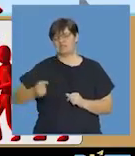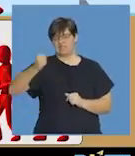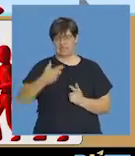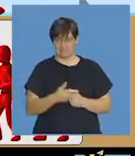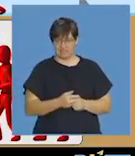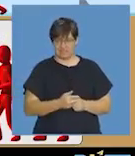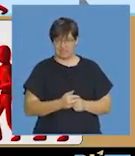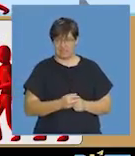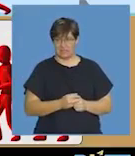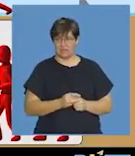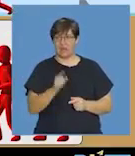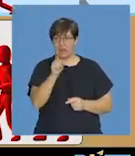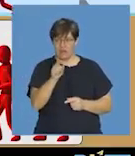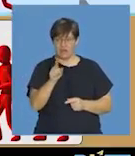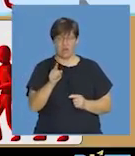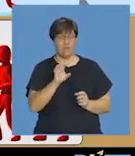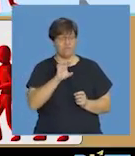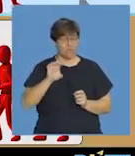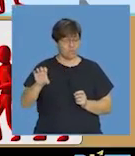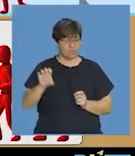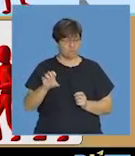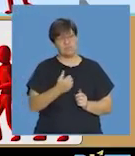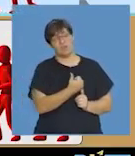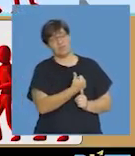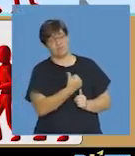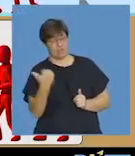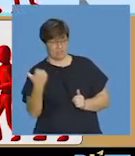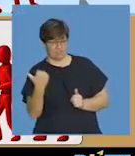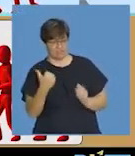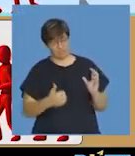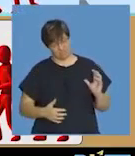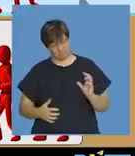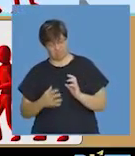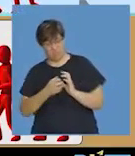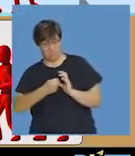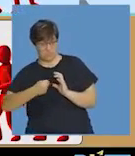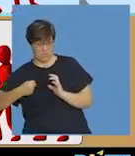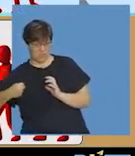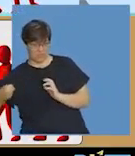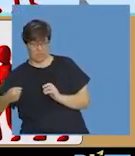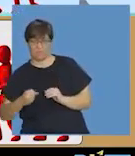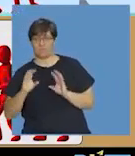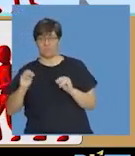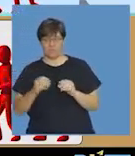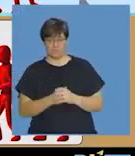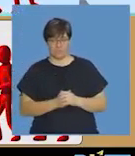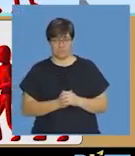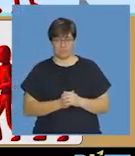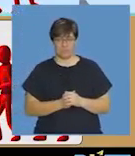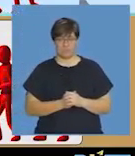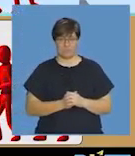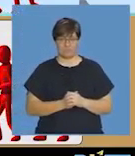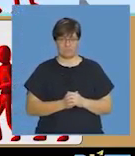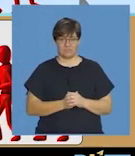go. So the force, now they're going to go to the right. I've stopped it.